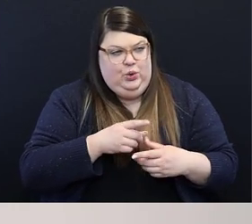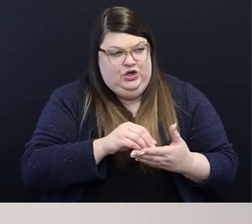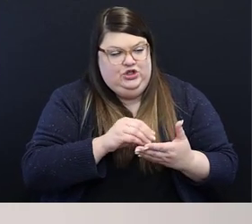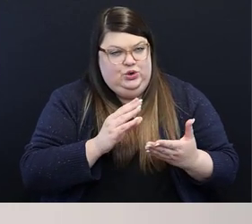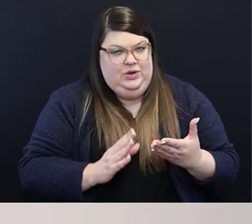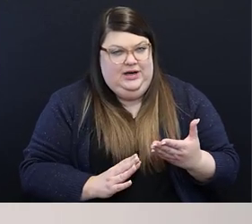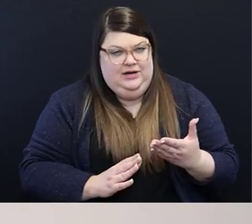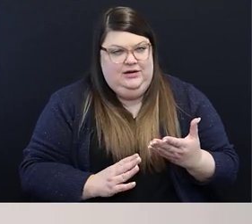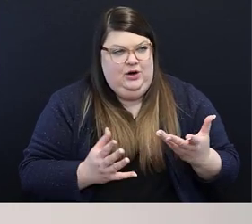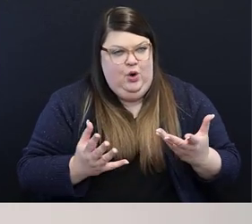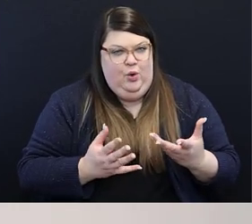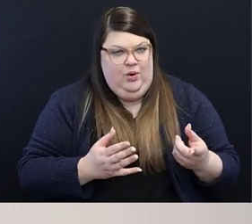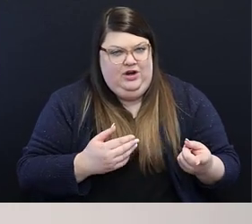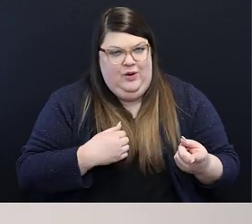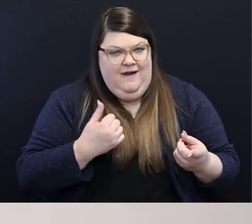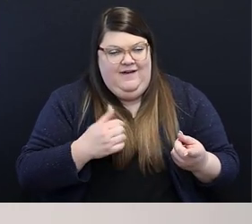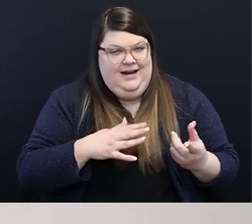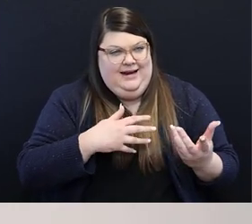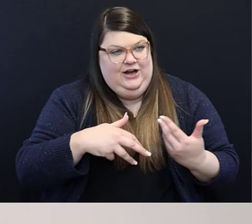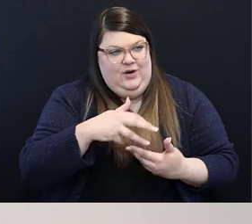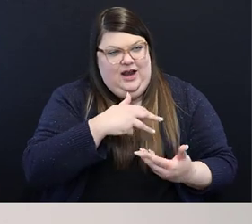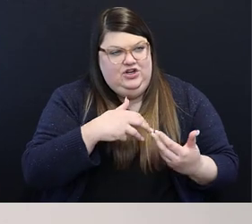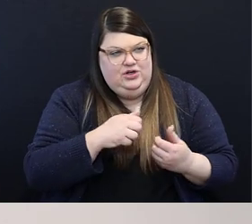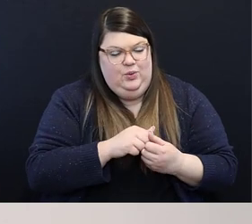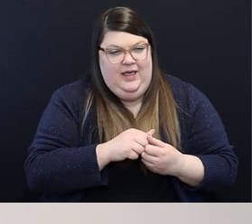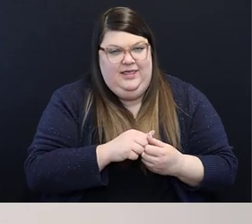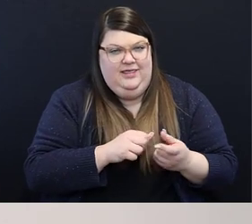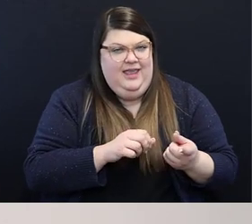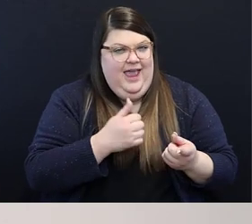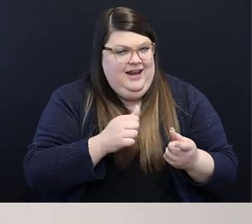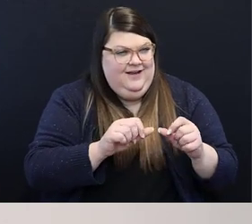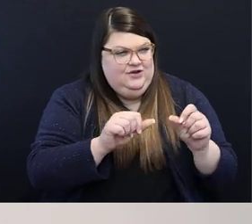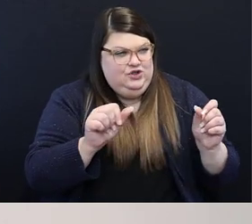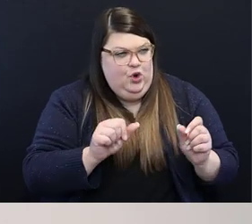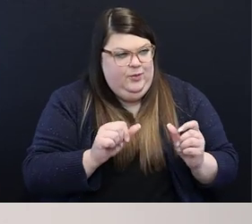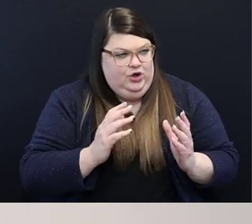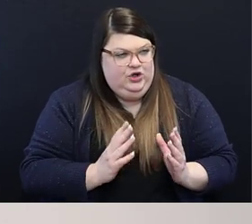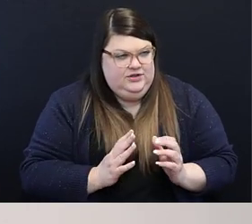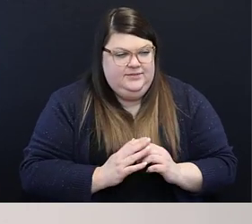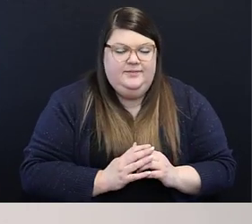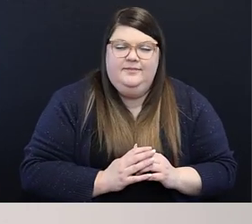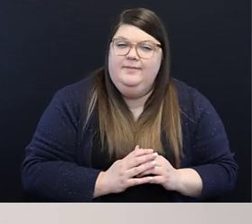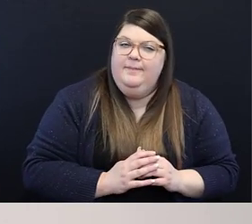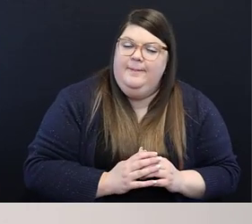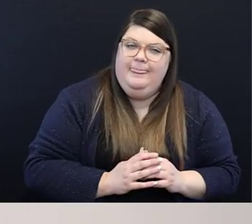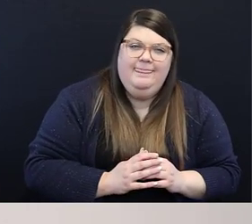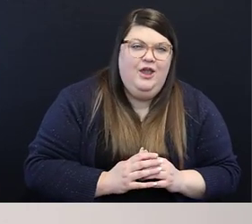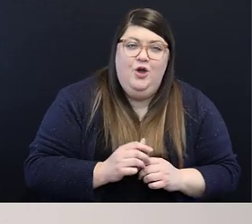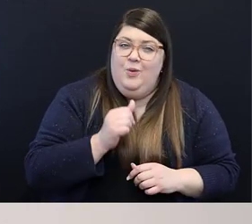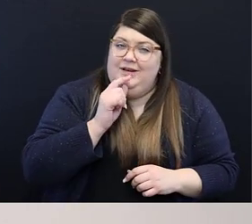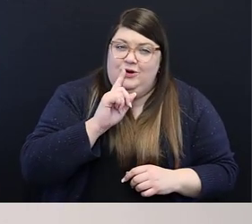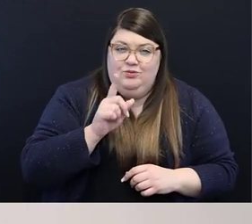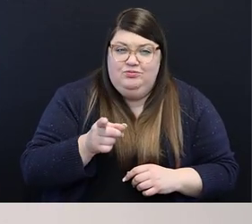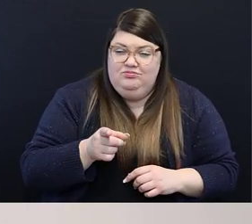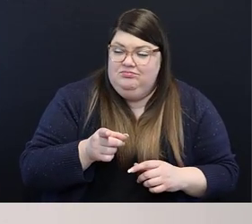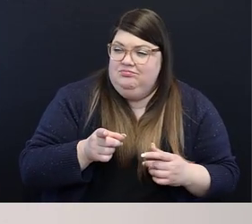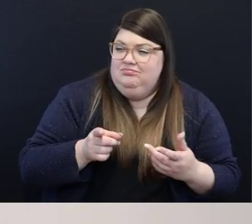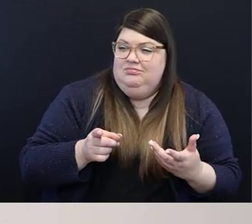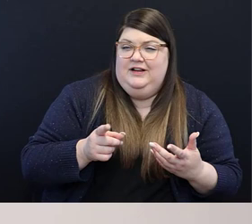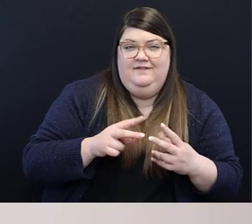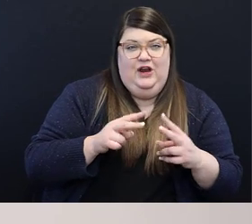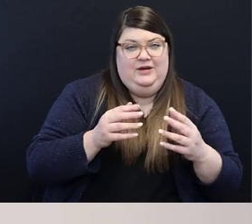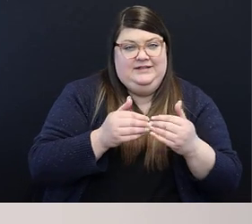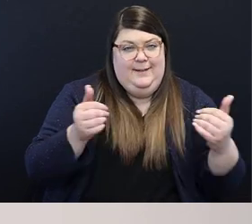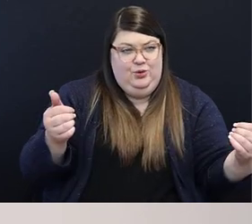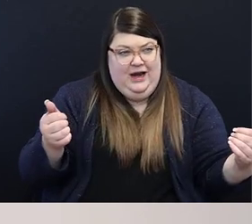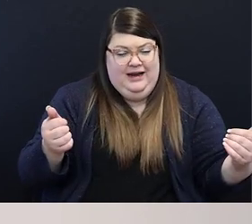Maybe when you were a student, like, what did you have any interaction with any of the sculptors? No, we didn't. I mean, it was very